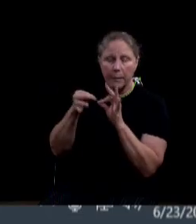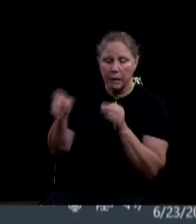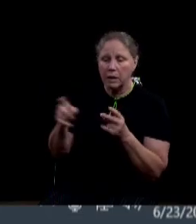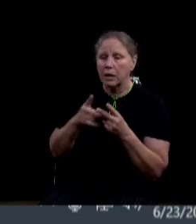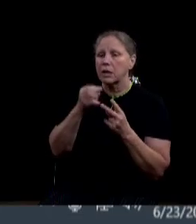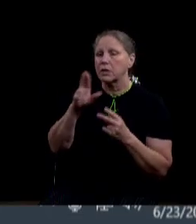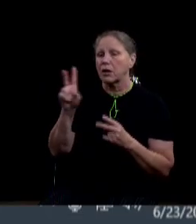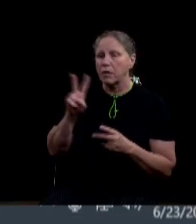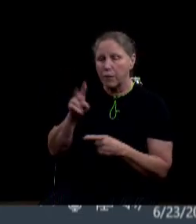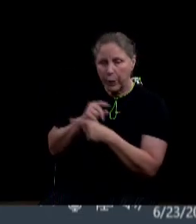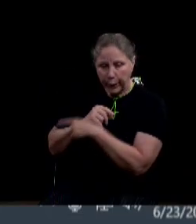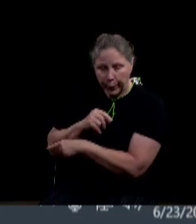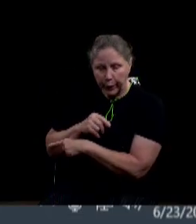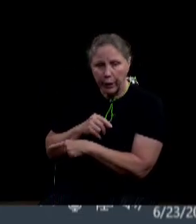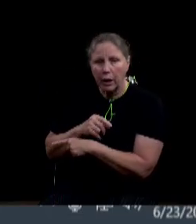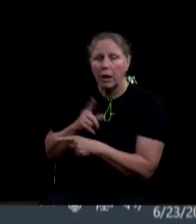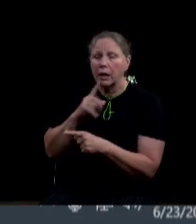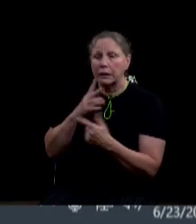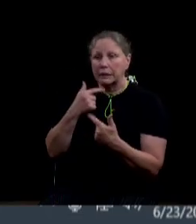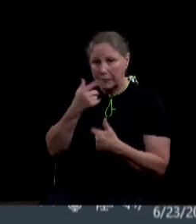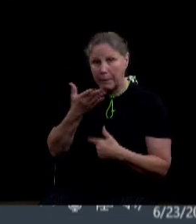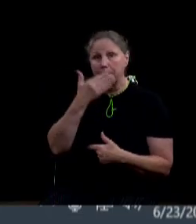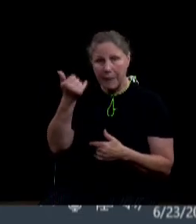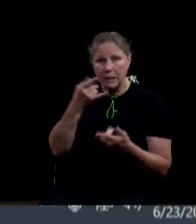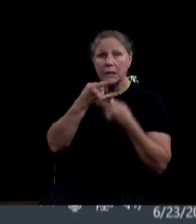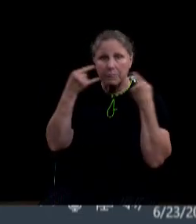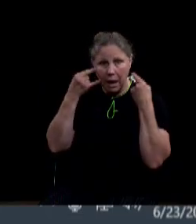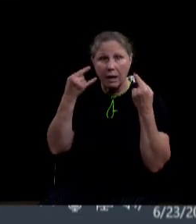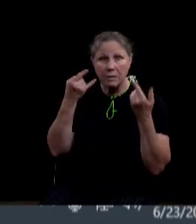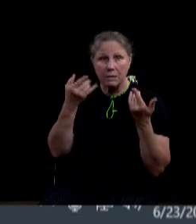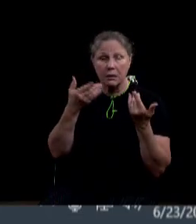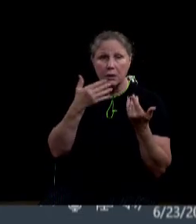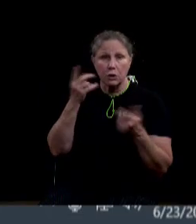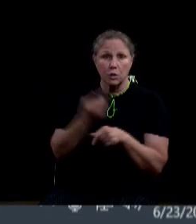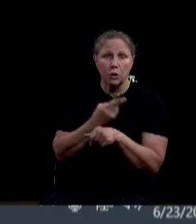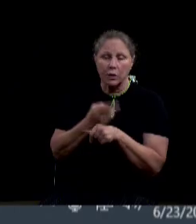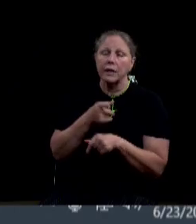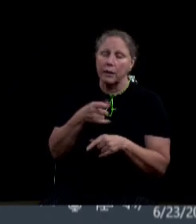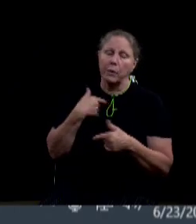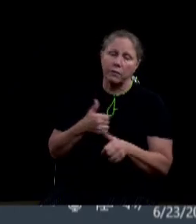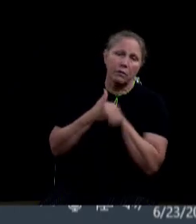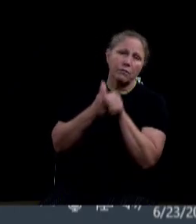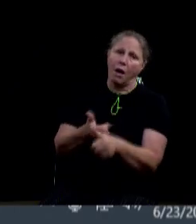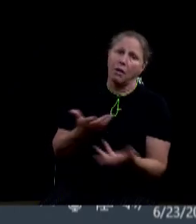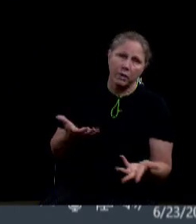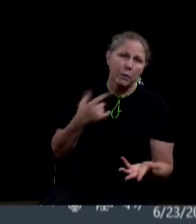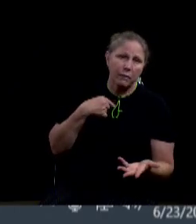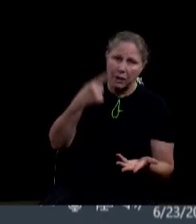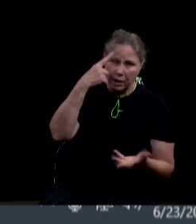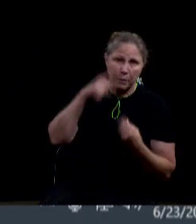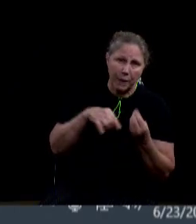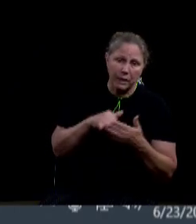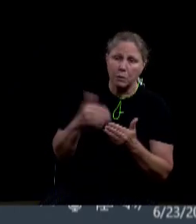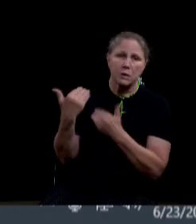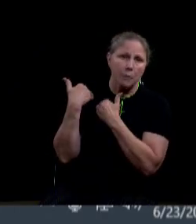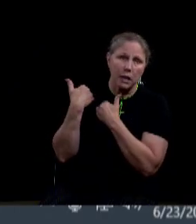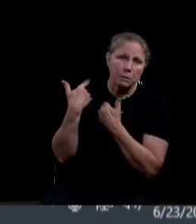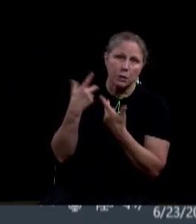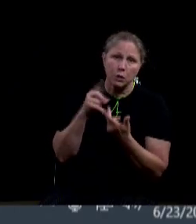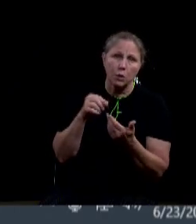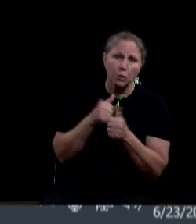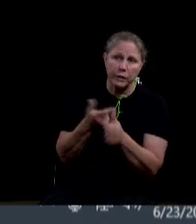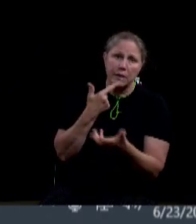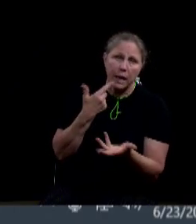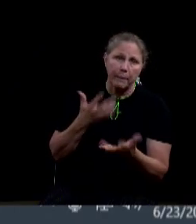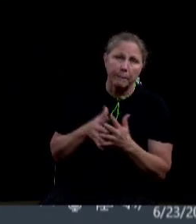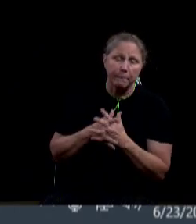is best practice. This council has to take that seriously and has an obligation and a duty to take that seriously. And so I think